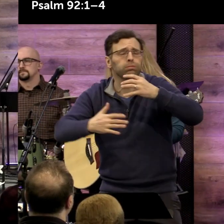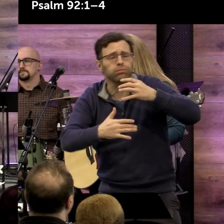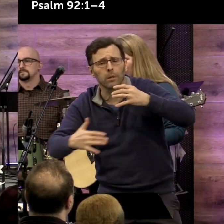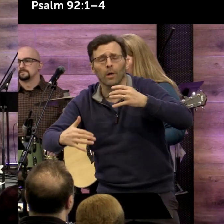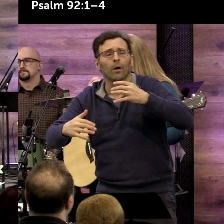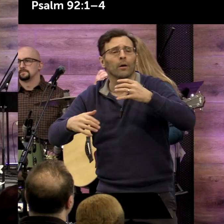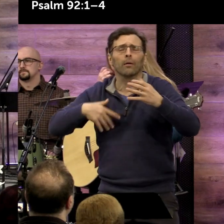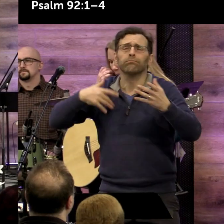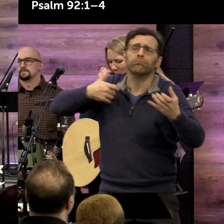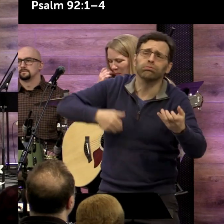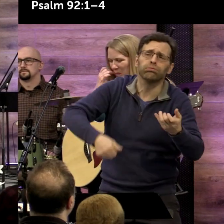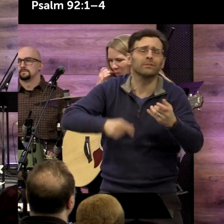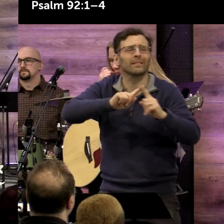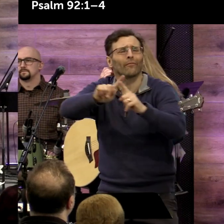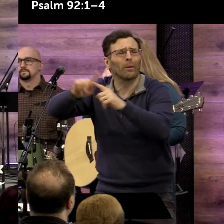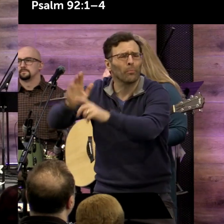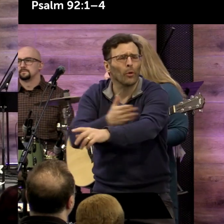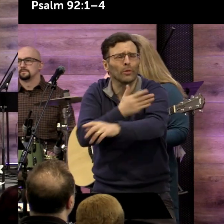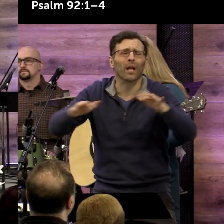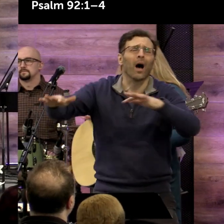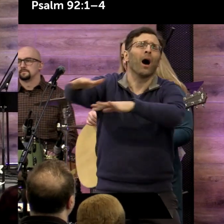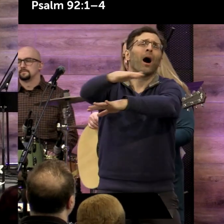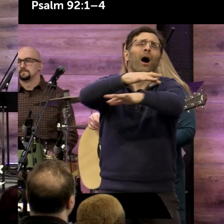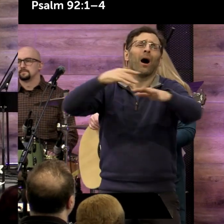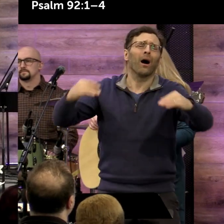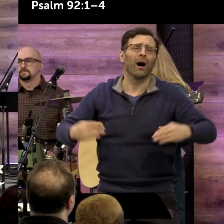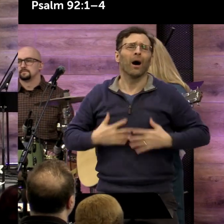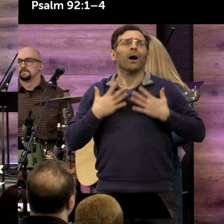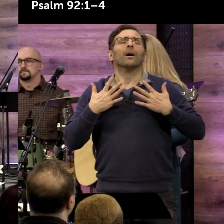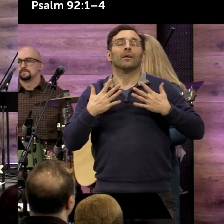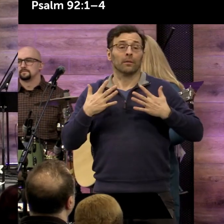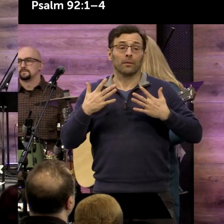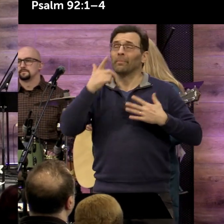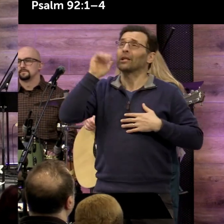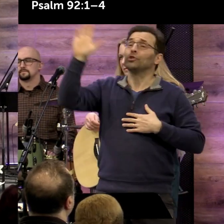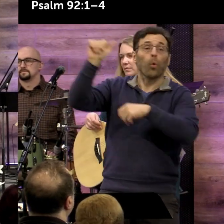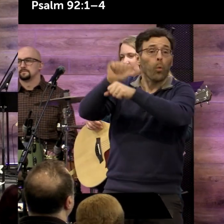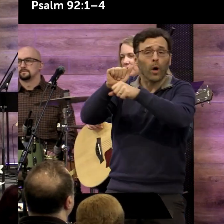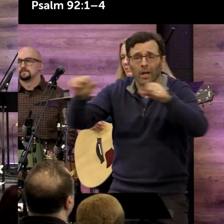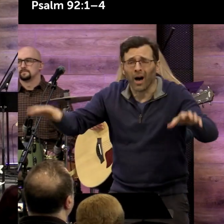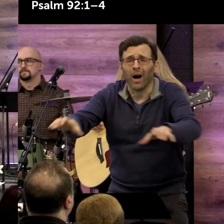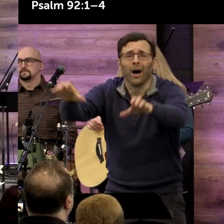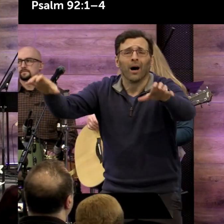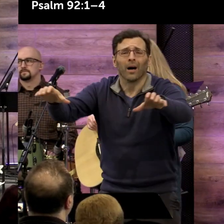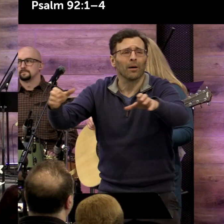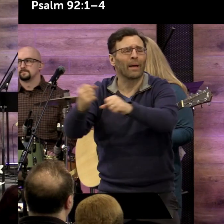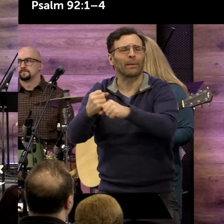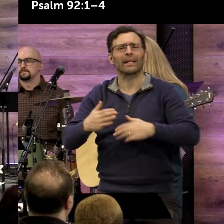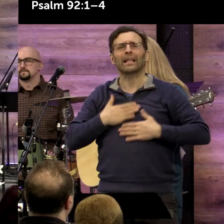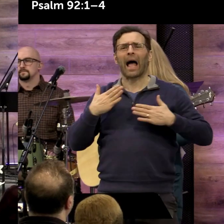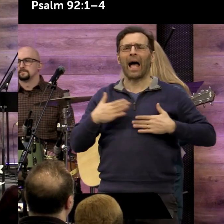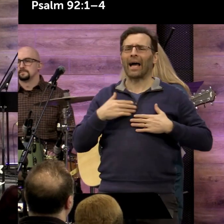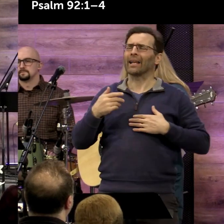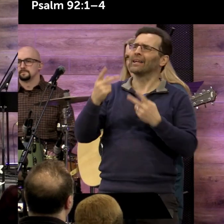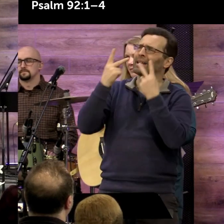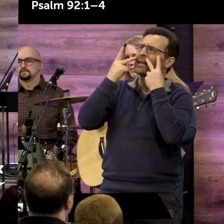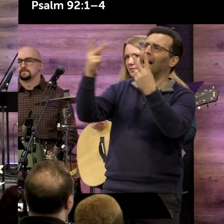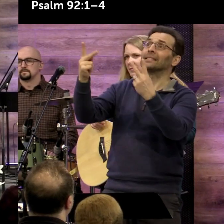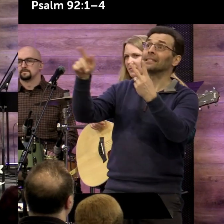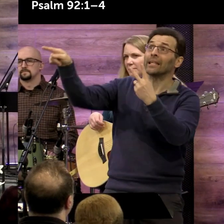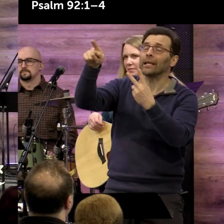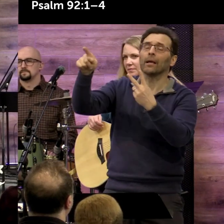the lyre. For you, O Lord, have made me glad by your work. At the works of your hands, I sing for